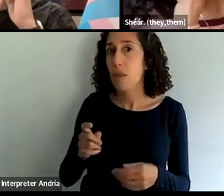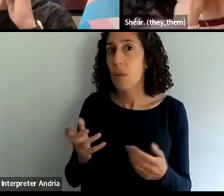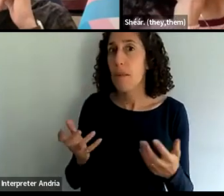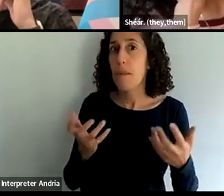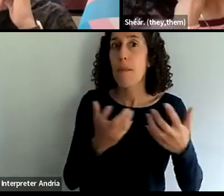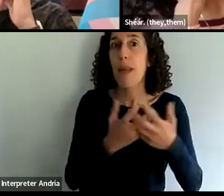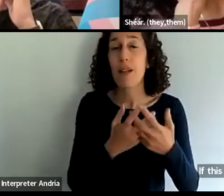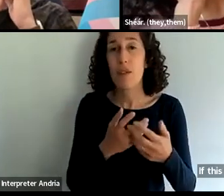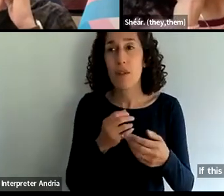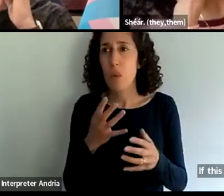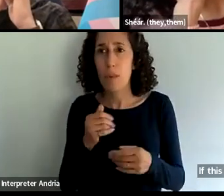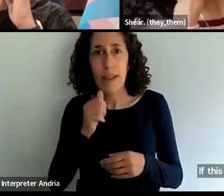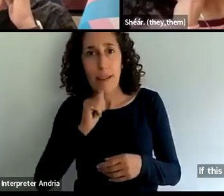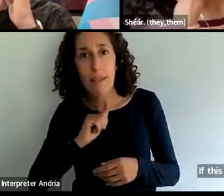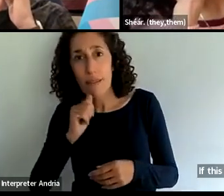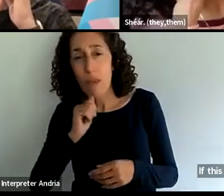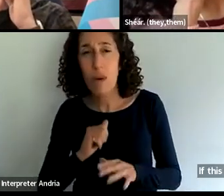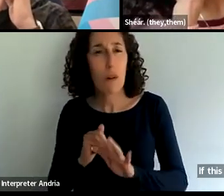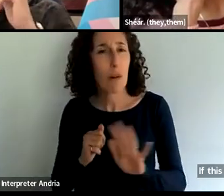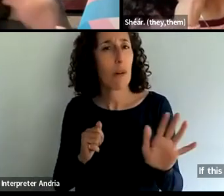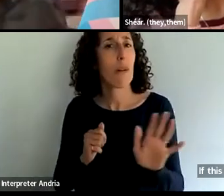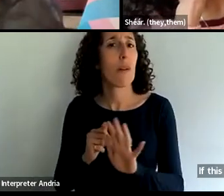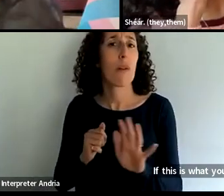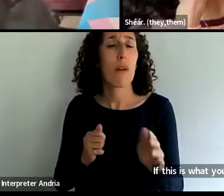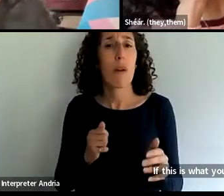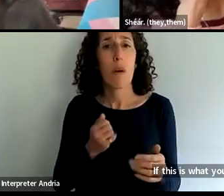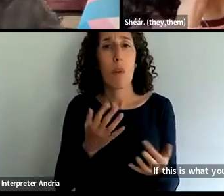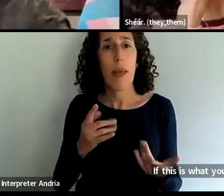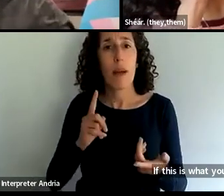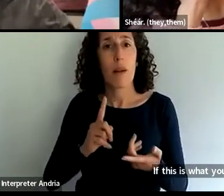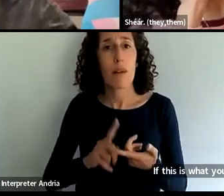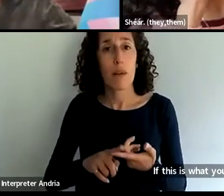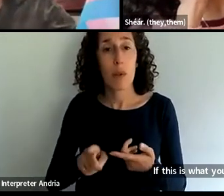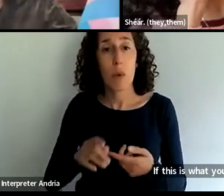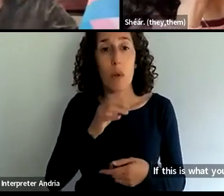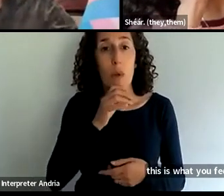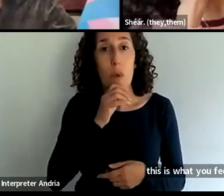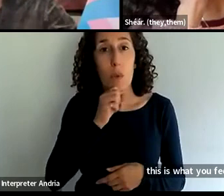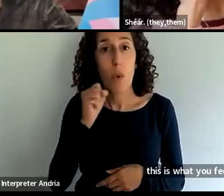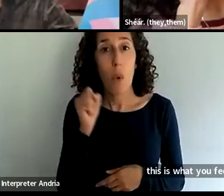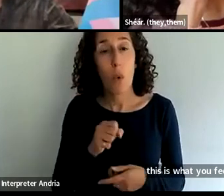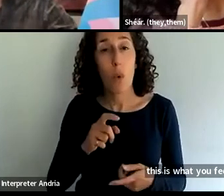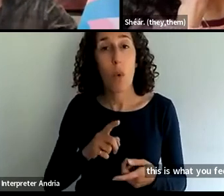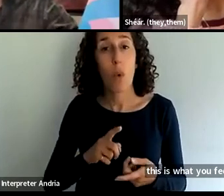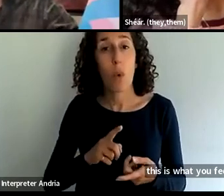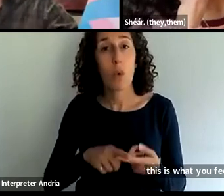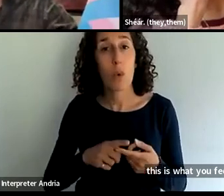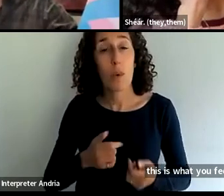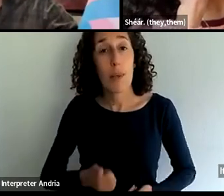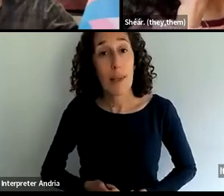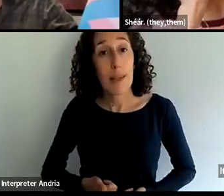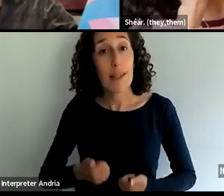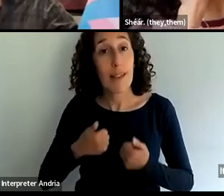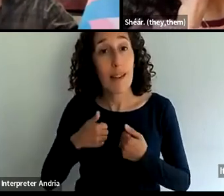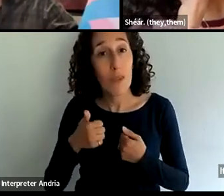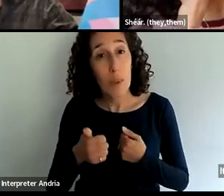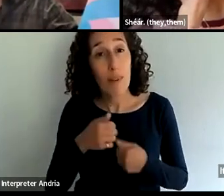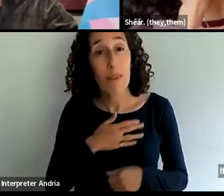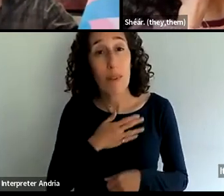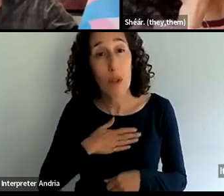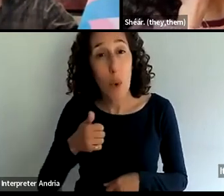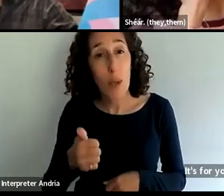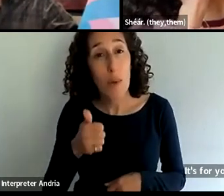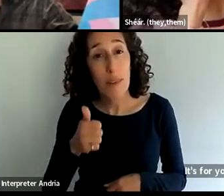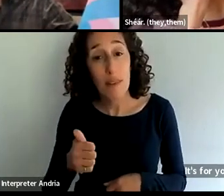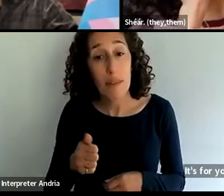suffer and wait until you're too old or too old to live life and enjoy yourself. While your bones are still kicking and